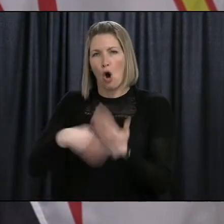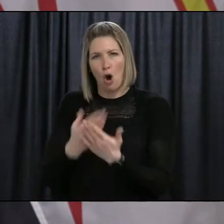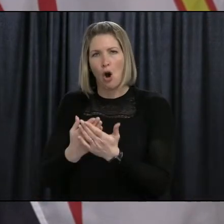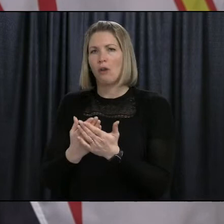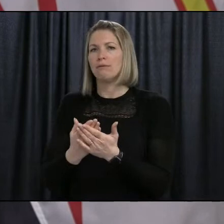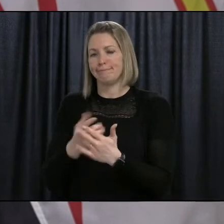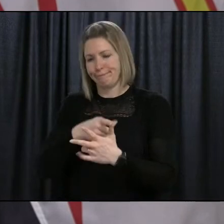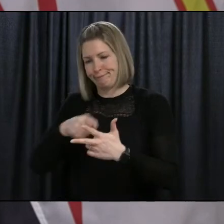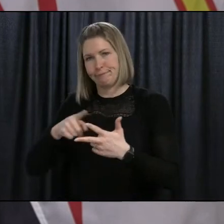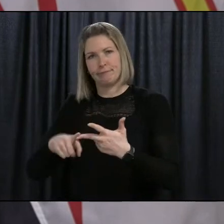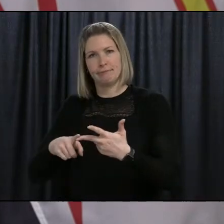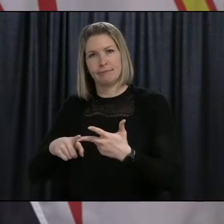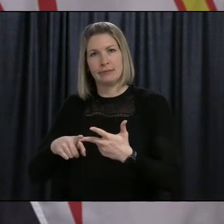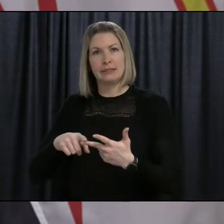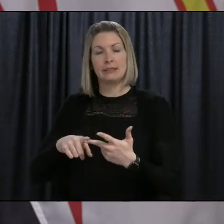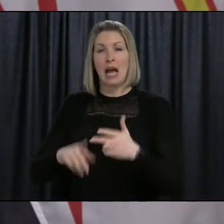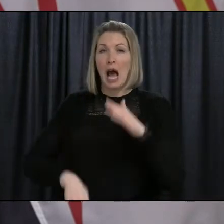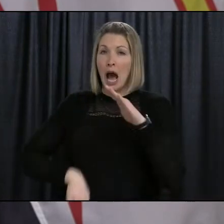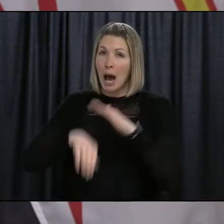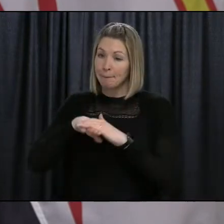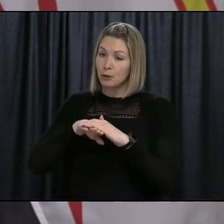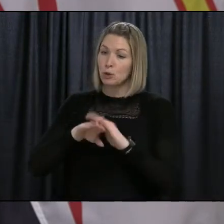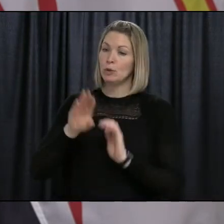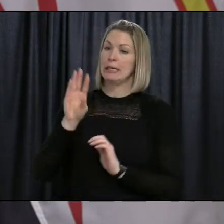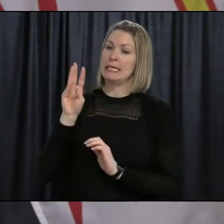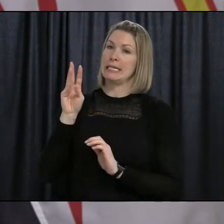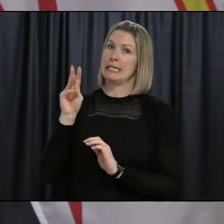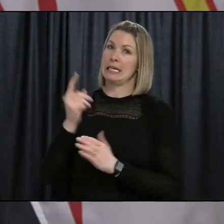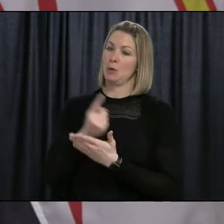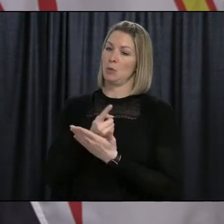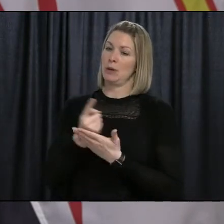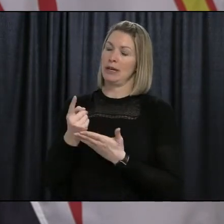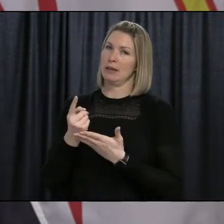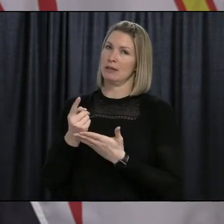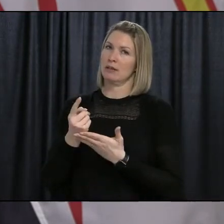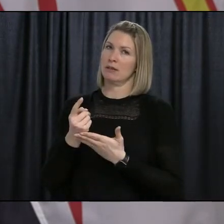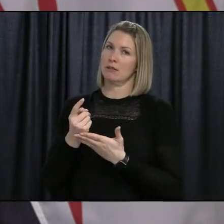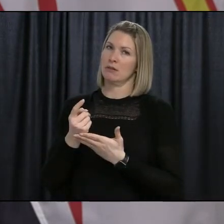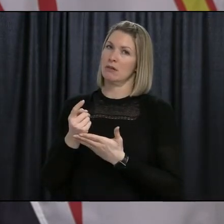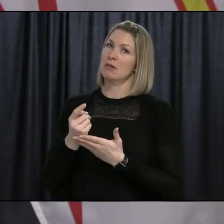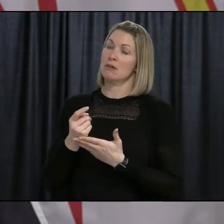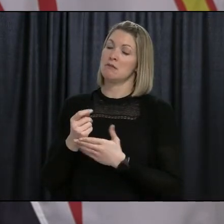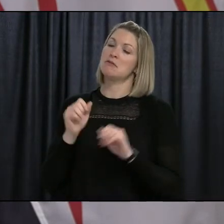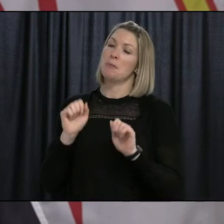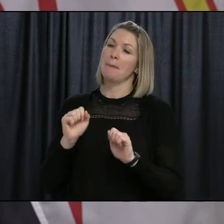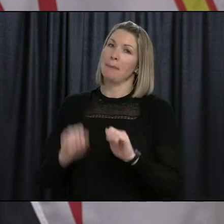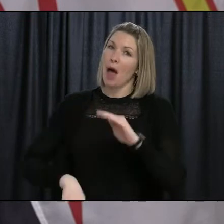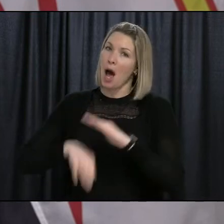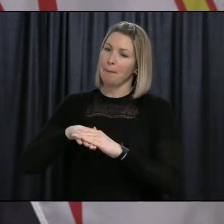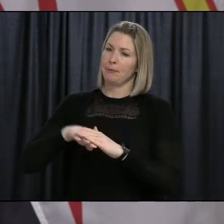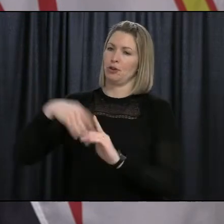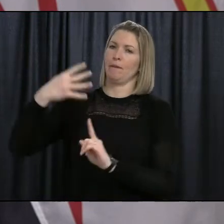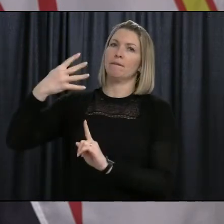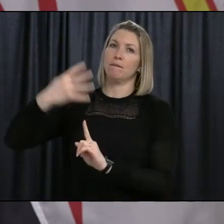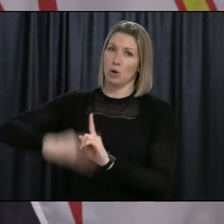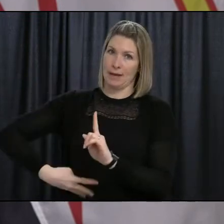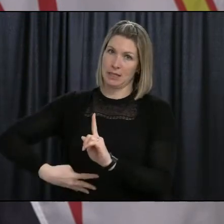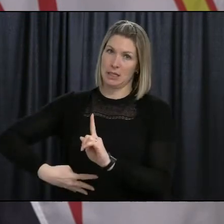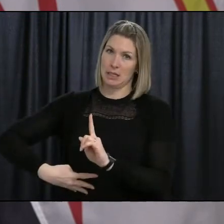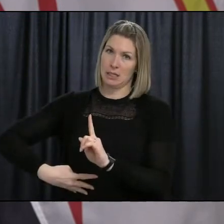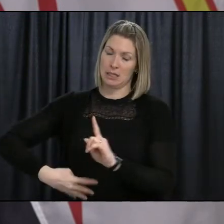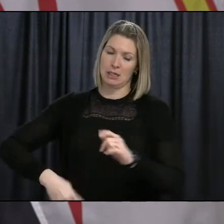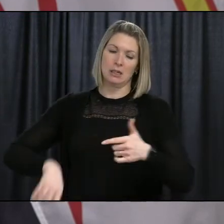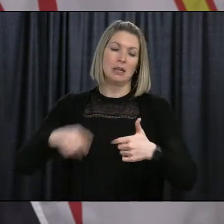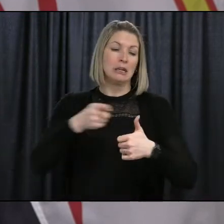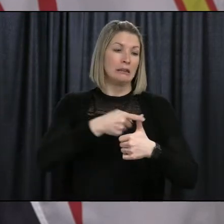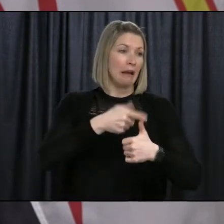4 months for all doses. So that will include, so anyone who is in the queue to get a second dose, we will